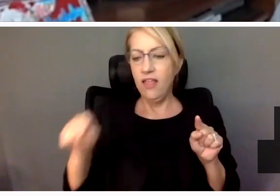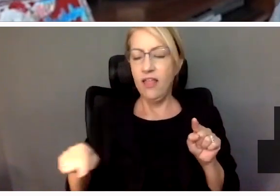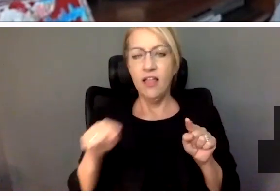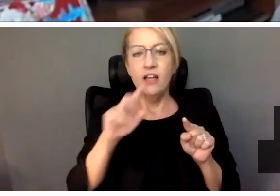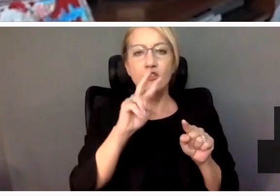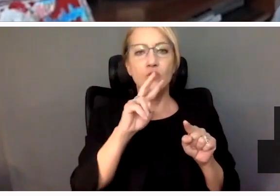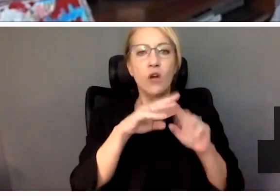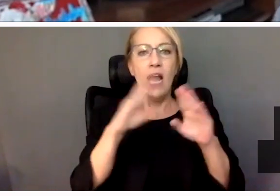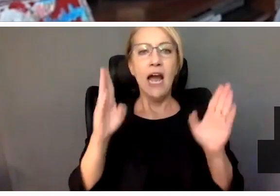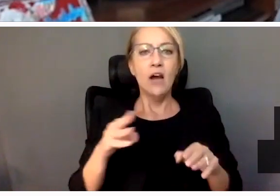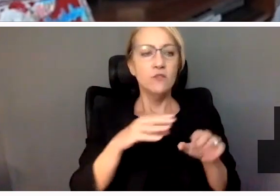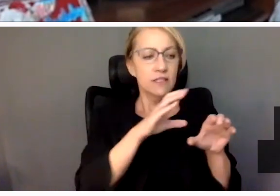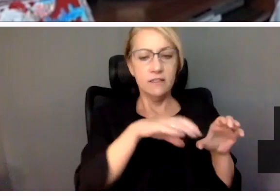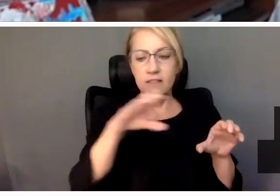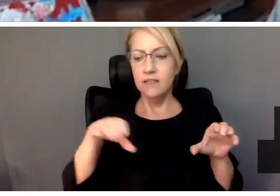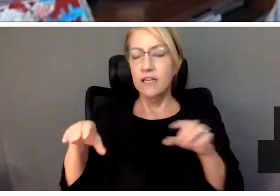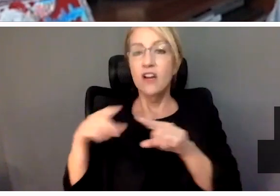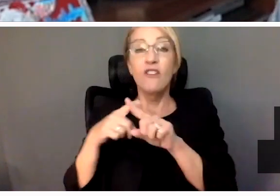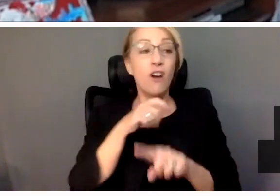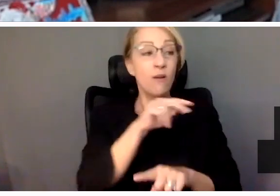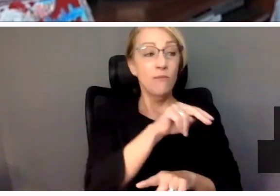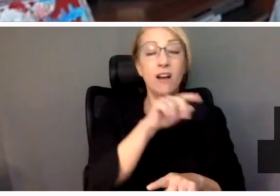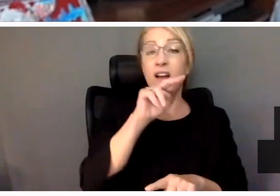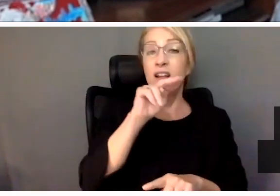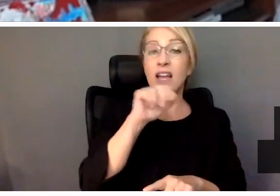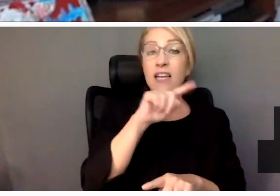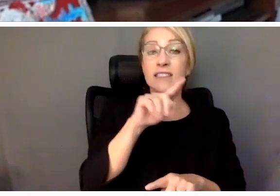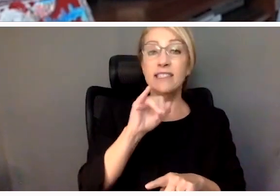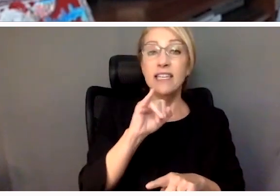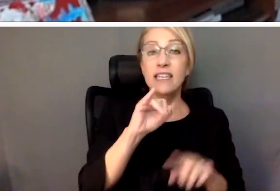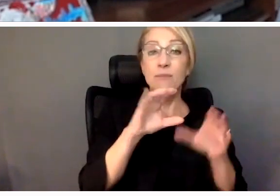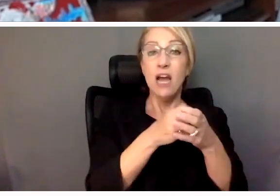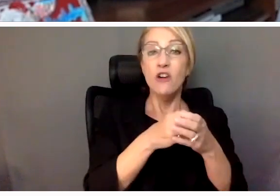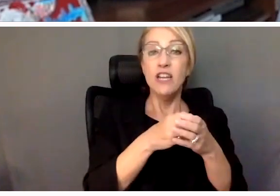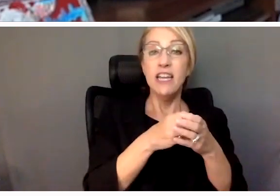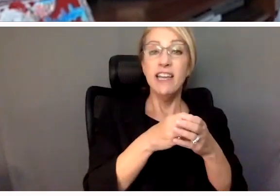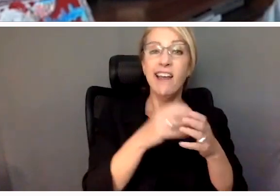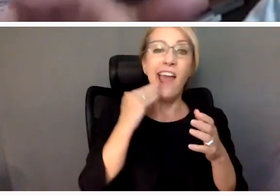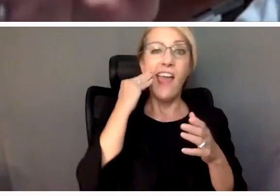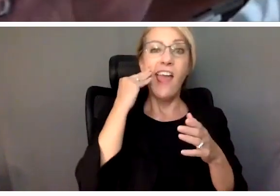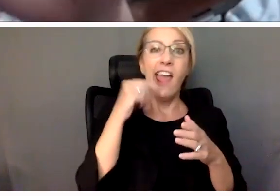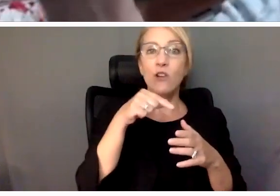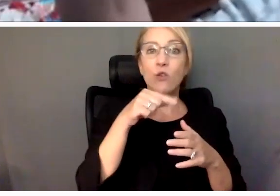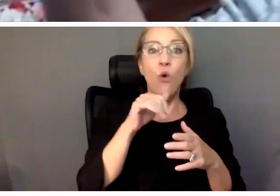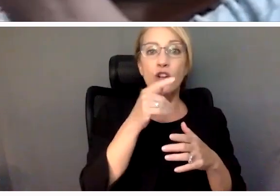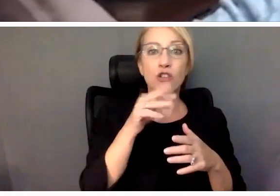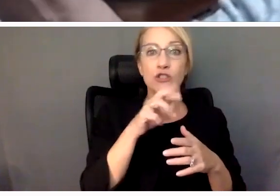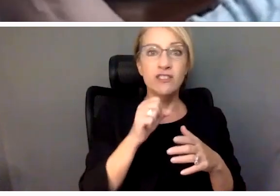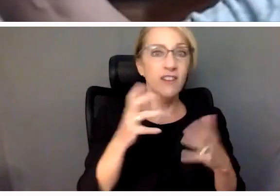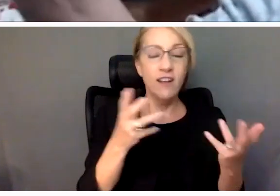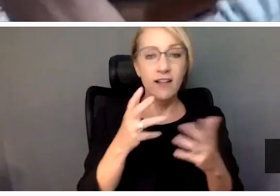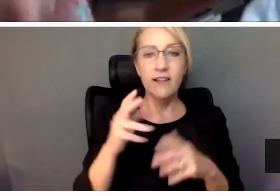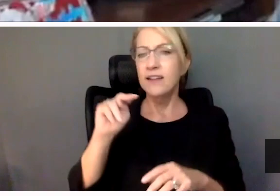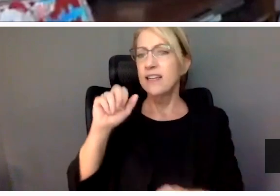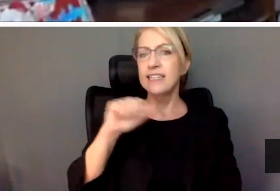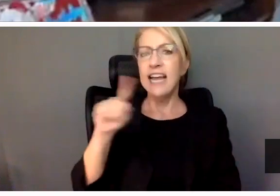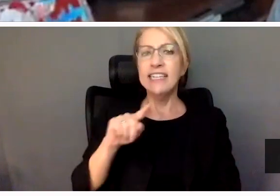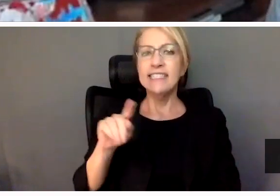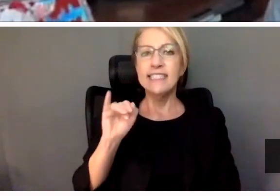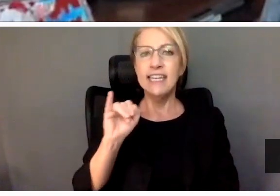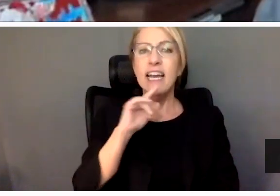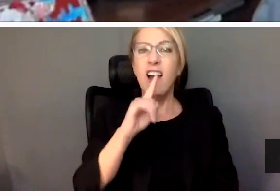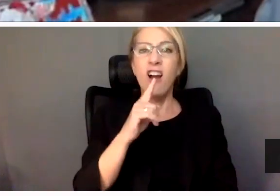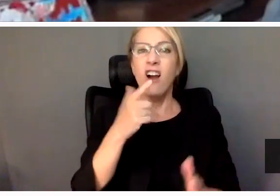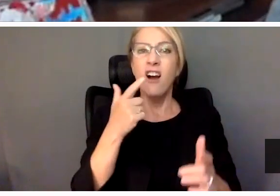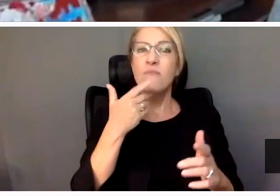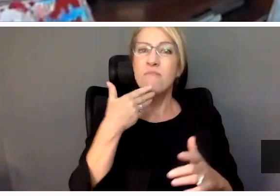the irony of this for me now and many people is that the Nazis are big bad people that we went to war